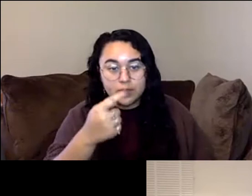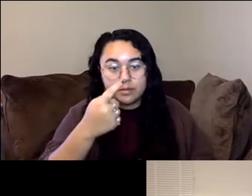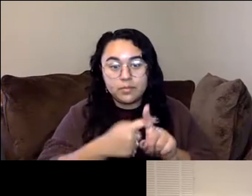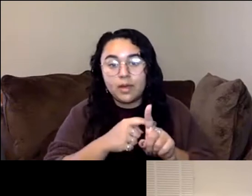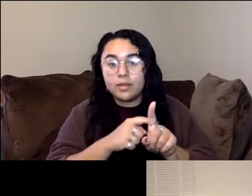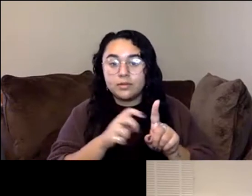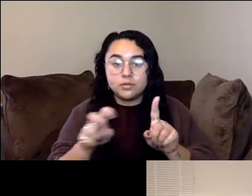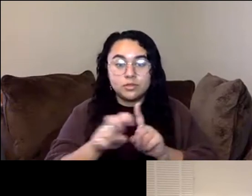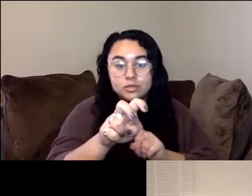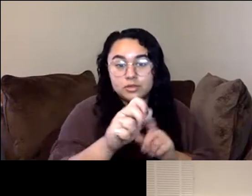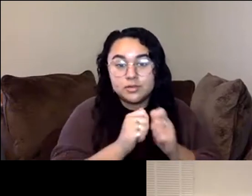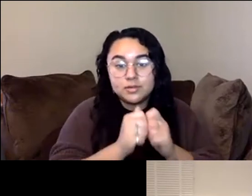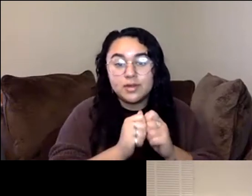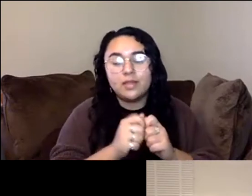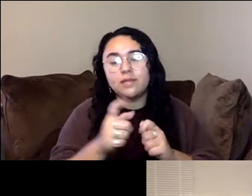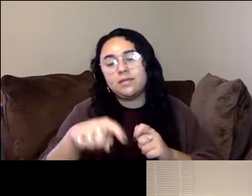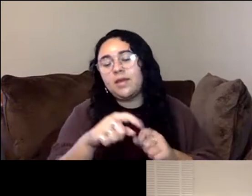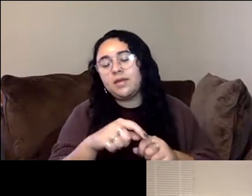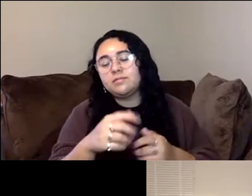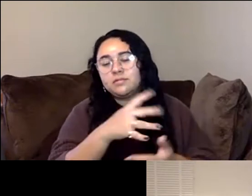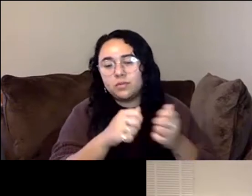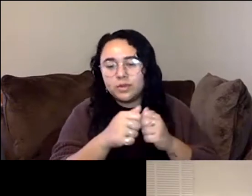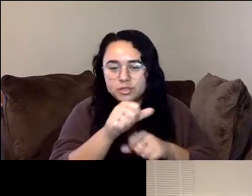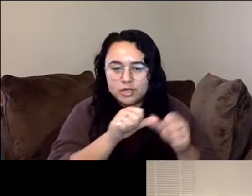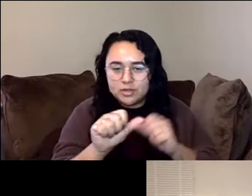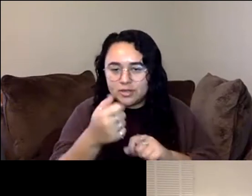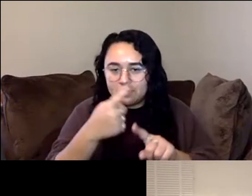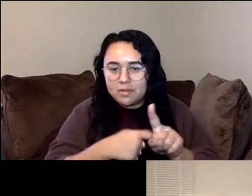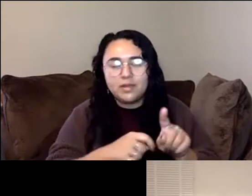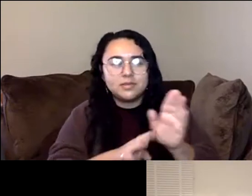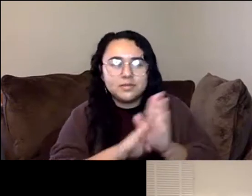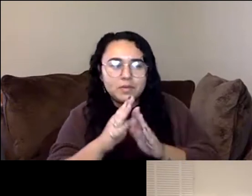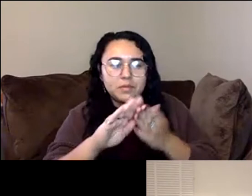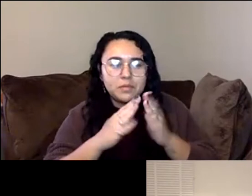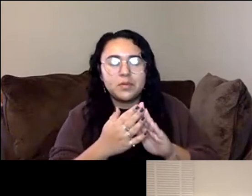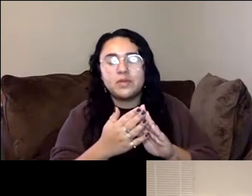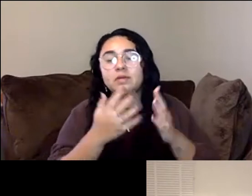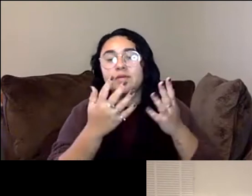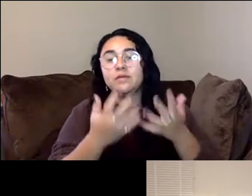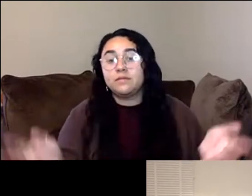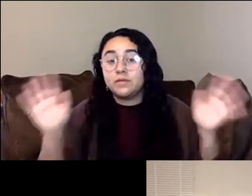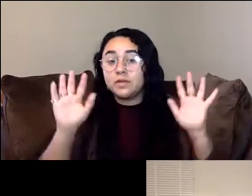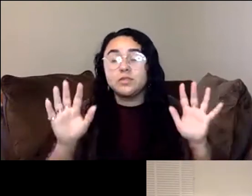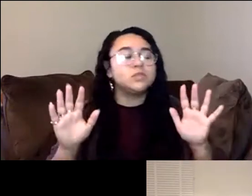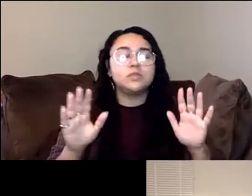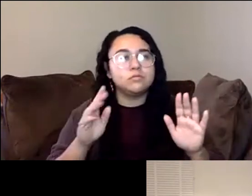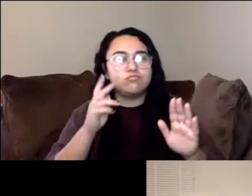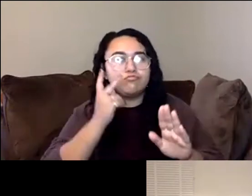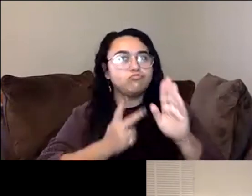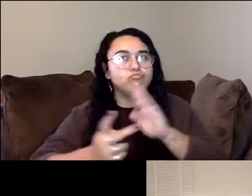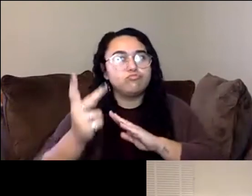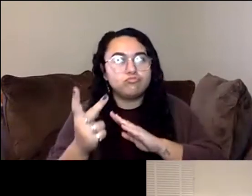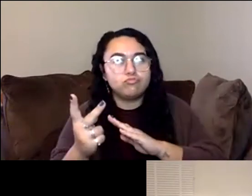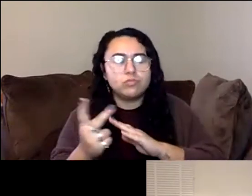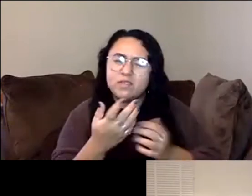out together for 10 months, building community. What's your greatest hope? What do you want to see when this is over, or this has transitioned? It will never